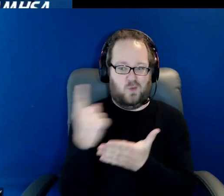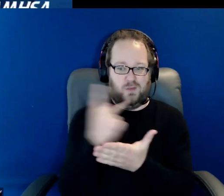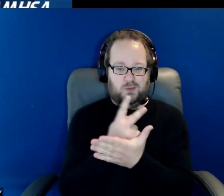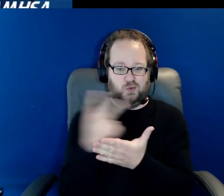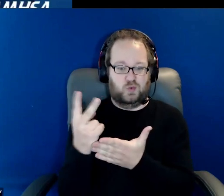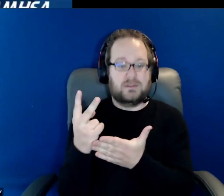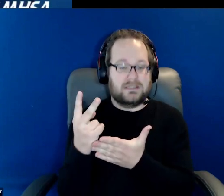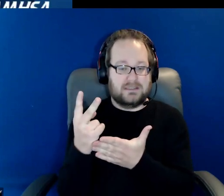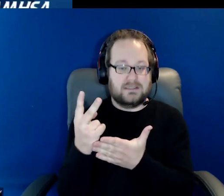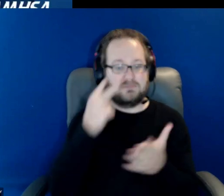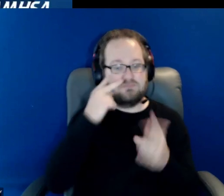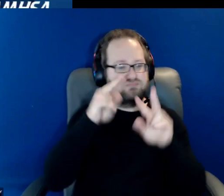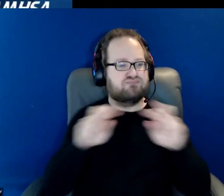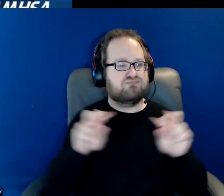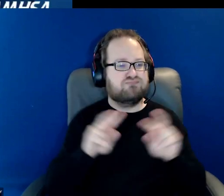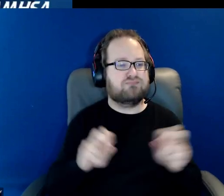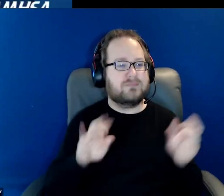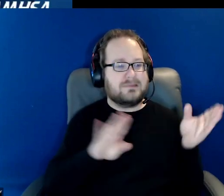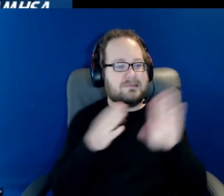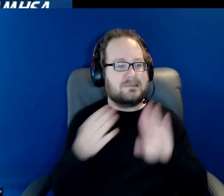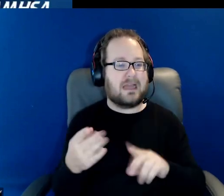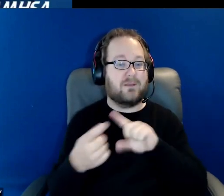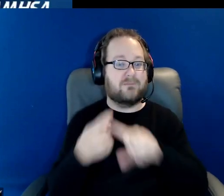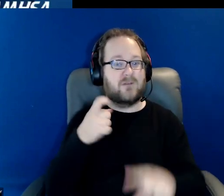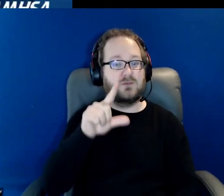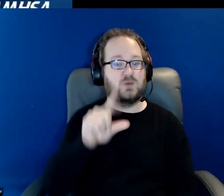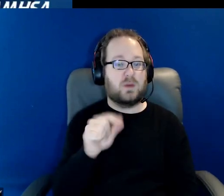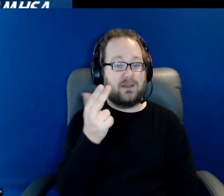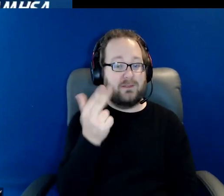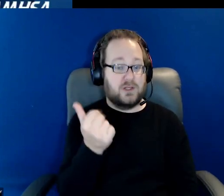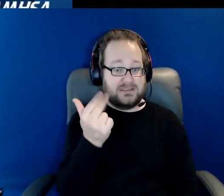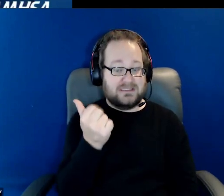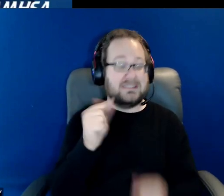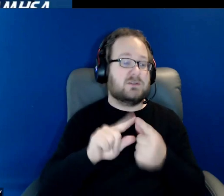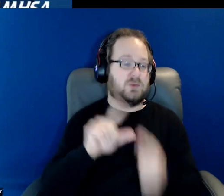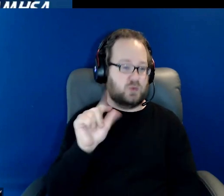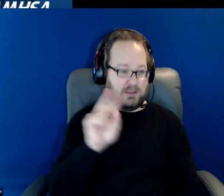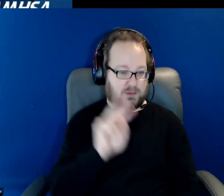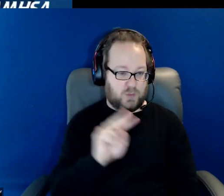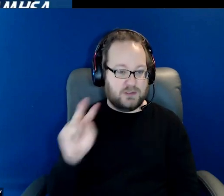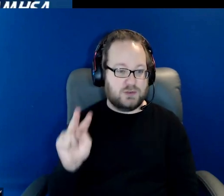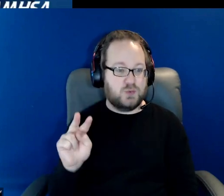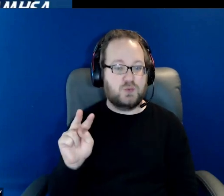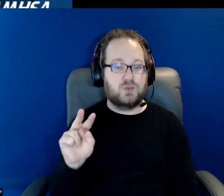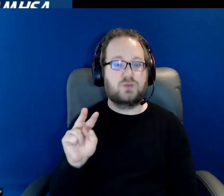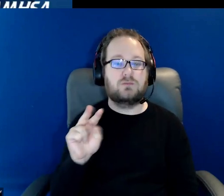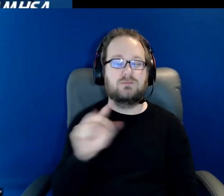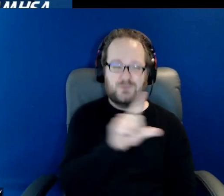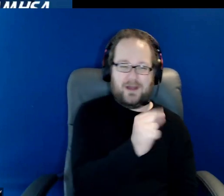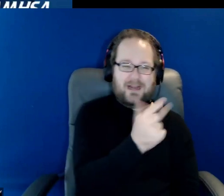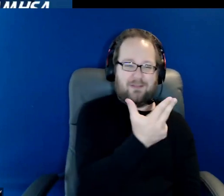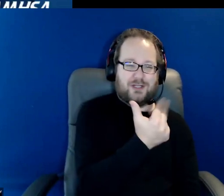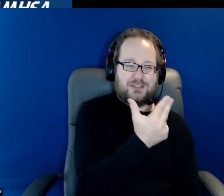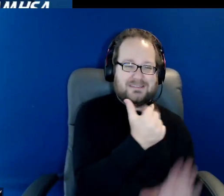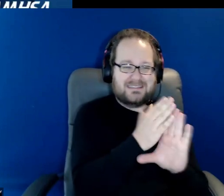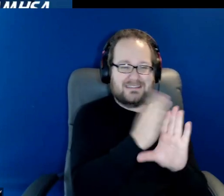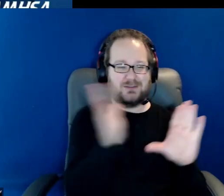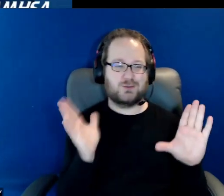looking at deaths from 2013 to 2022. I'm sorry, 2013 to